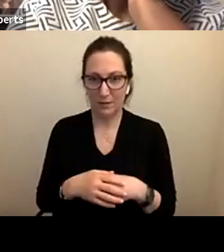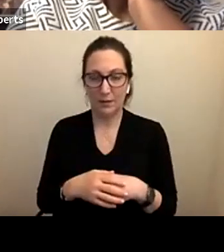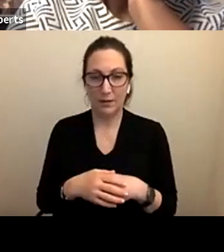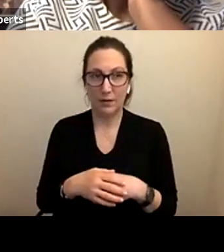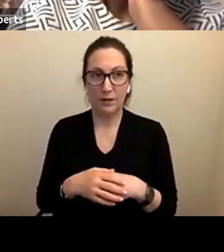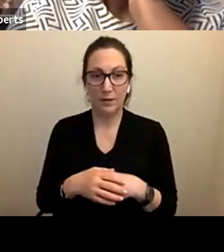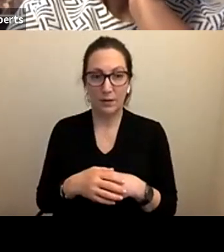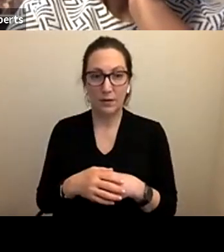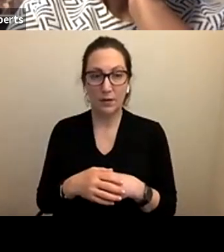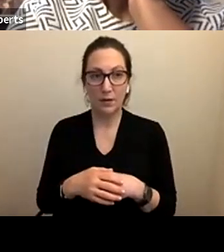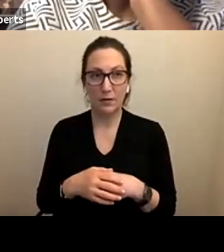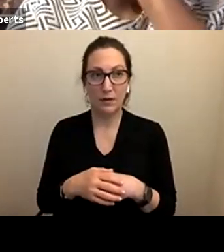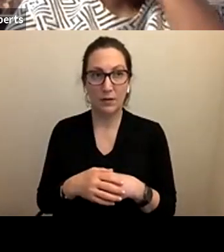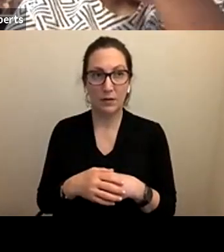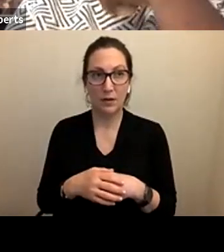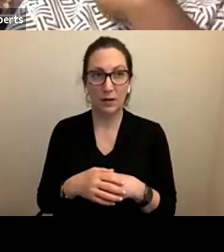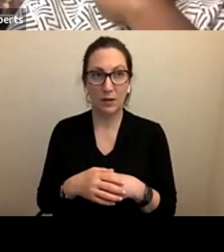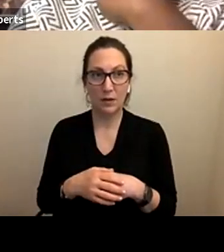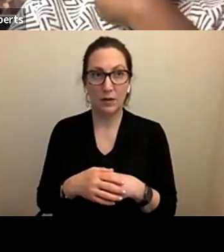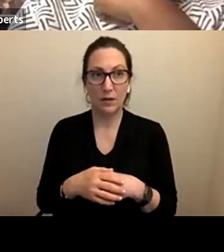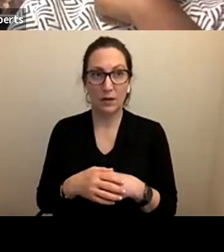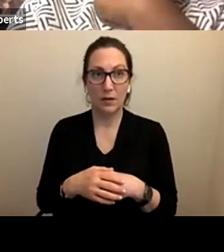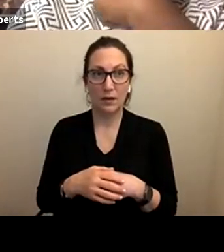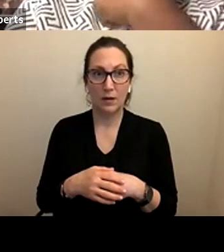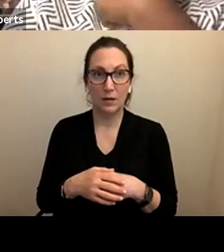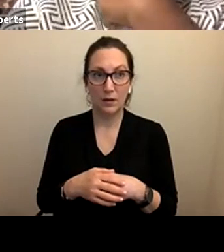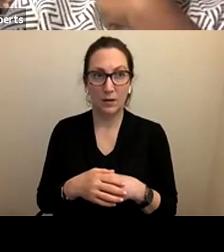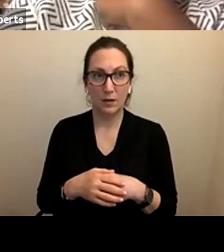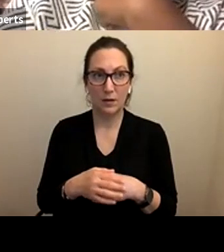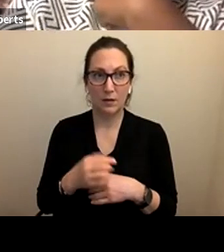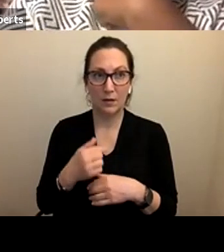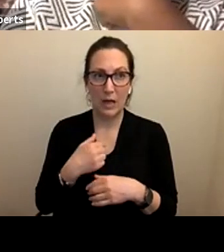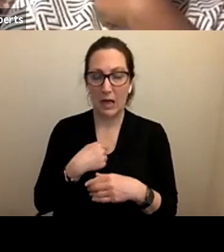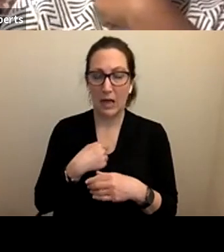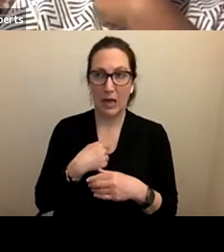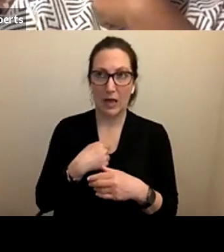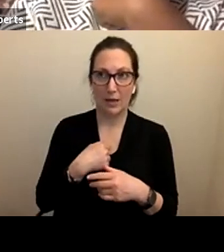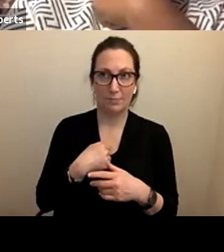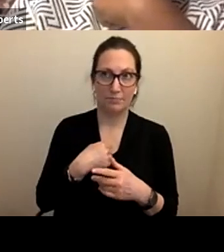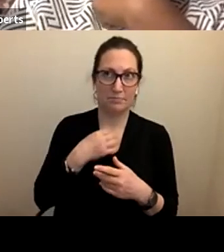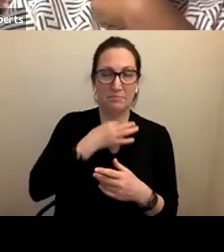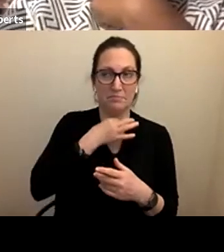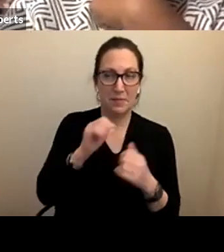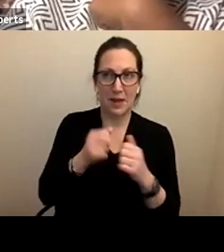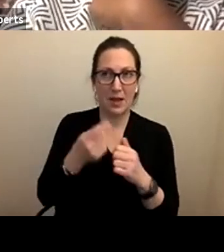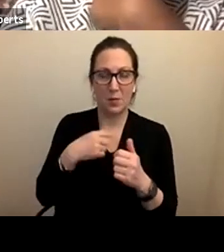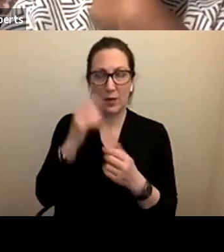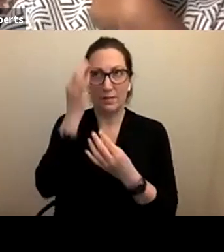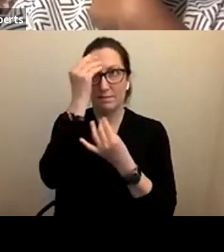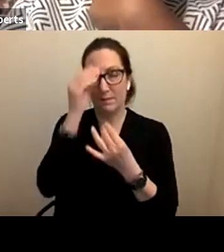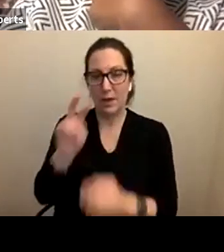So I would question how we are to anticipate rigor with that in mind.